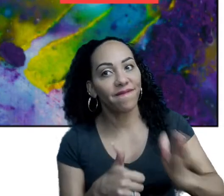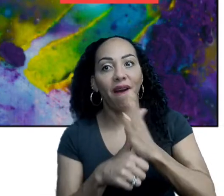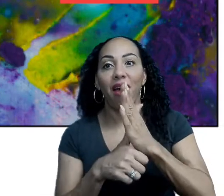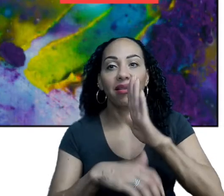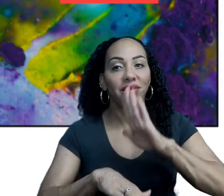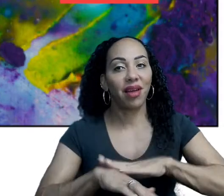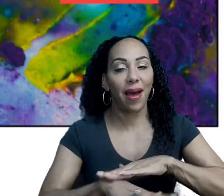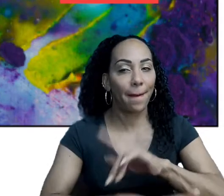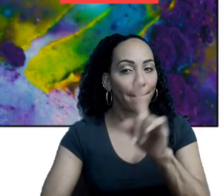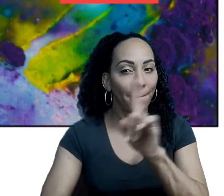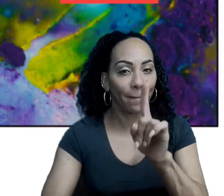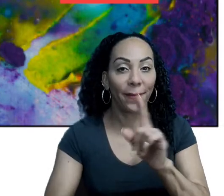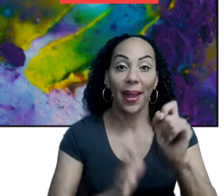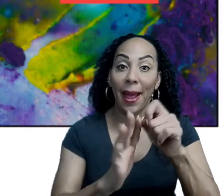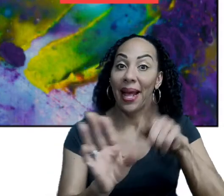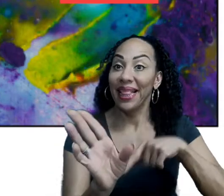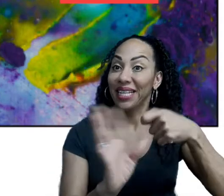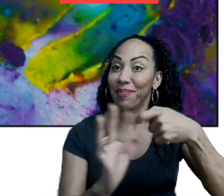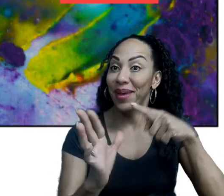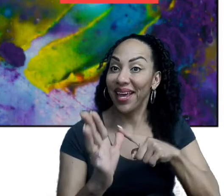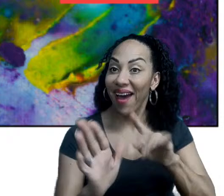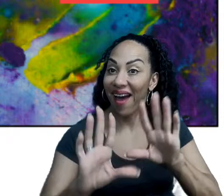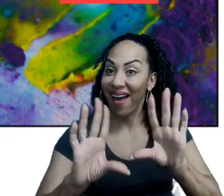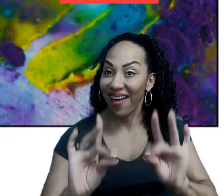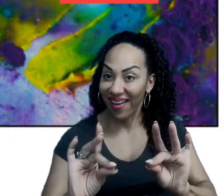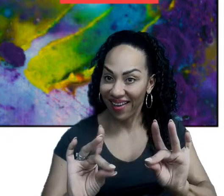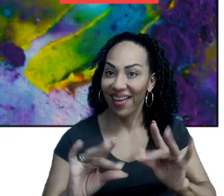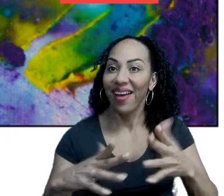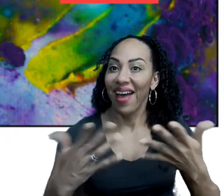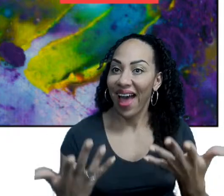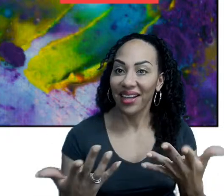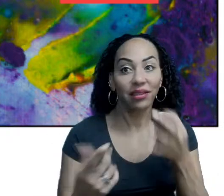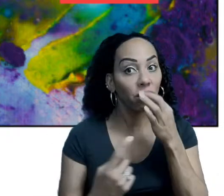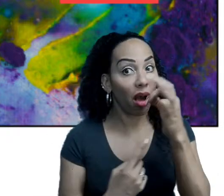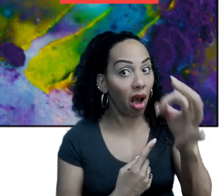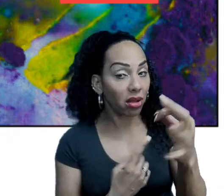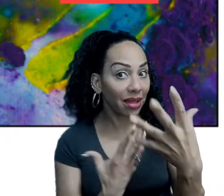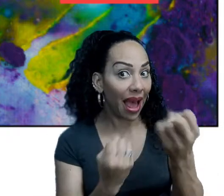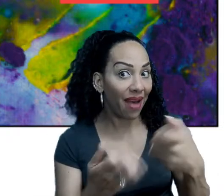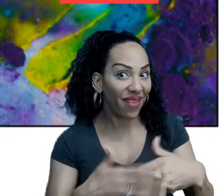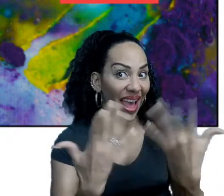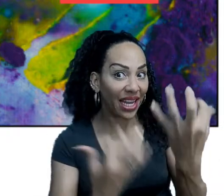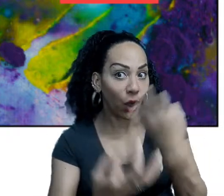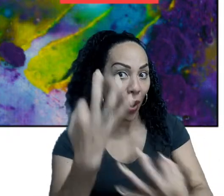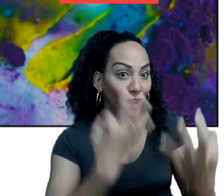now just going to leave it there and ask if you've got any questions.